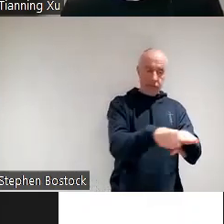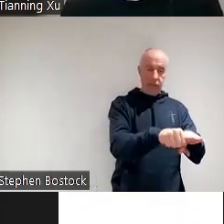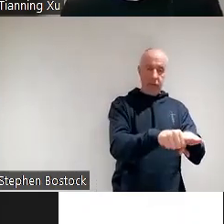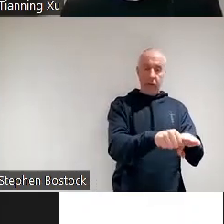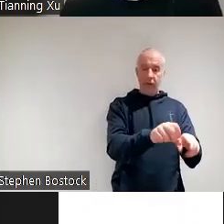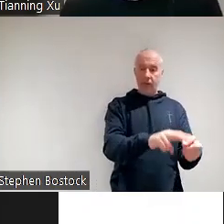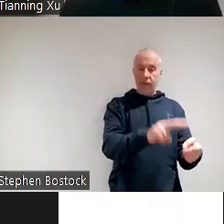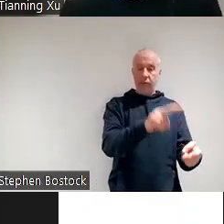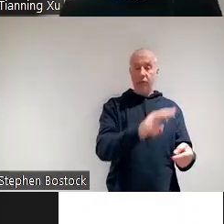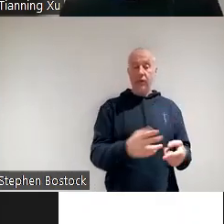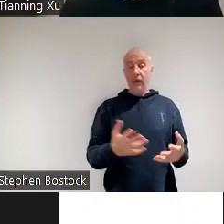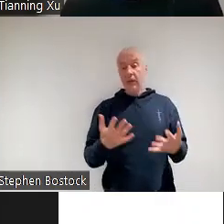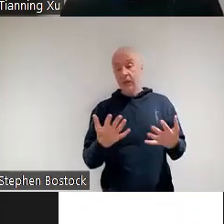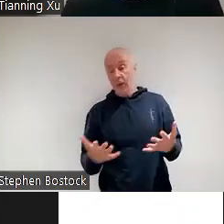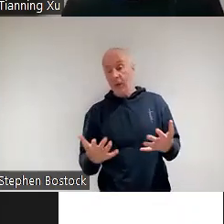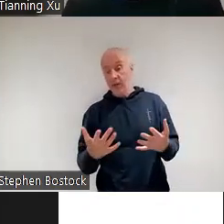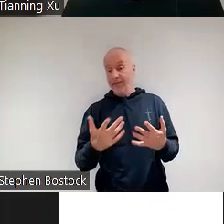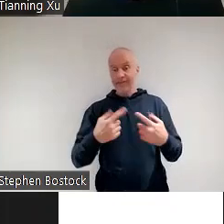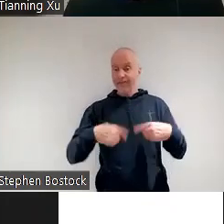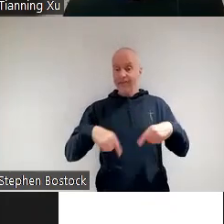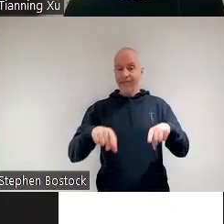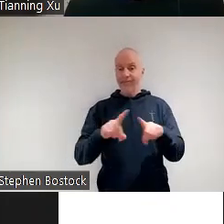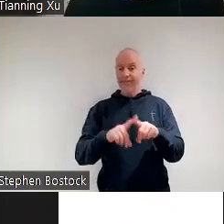too much about,